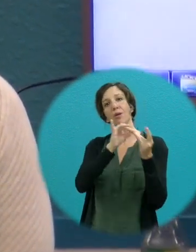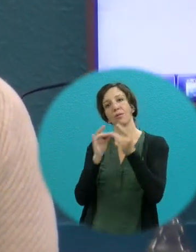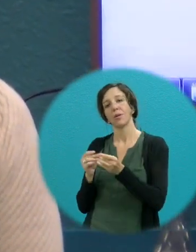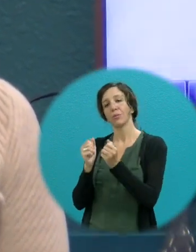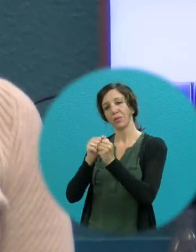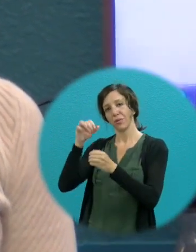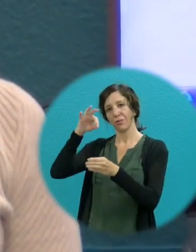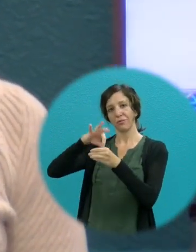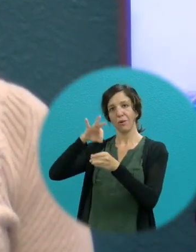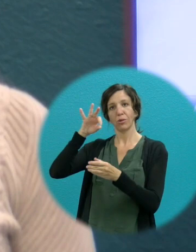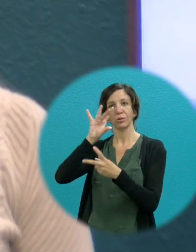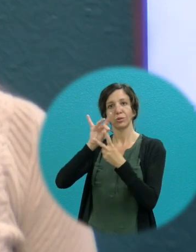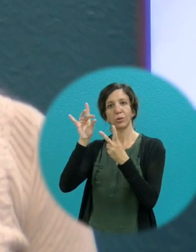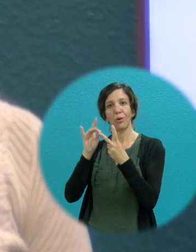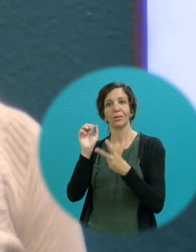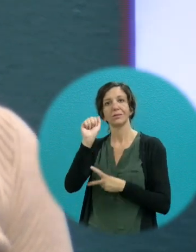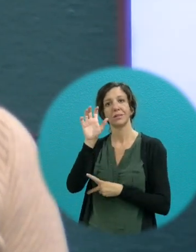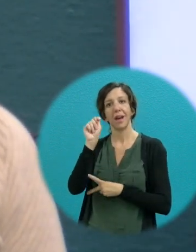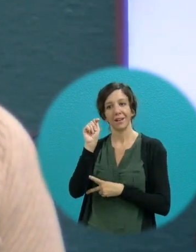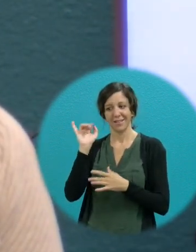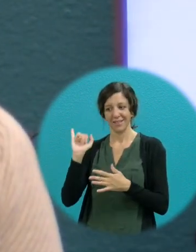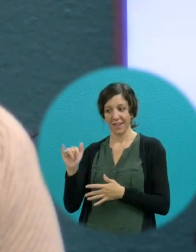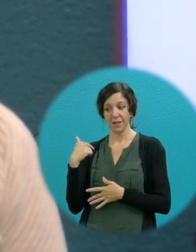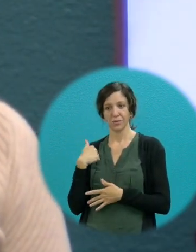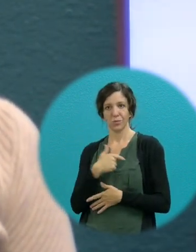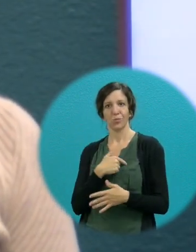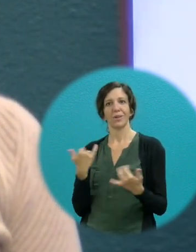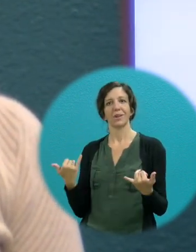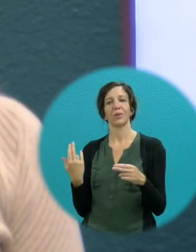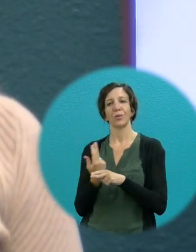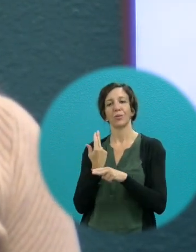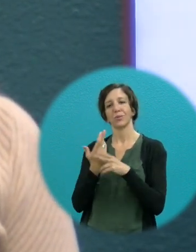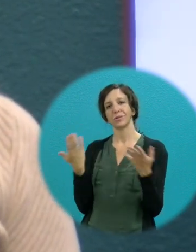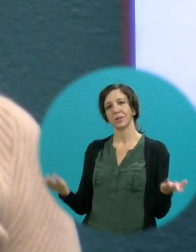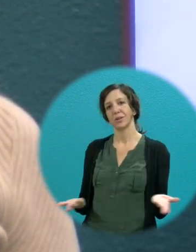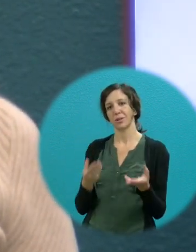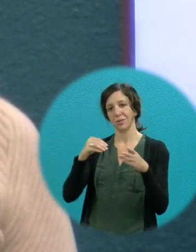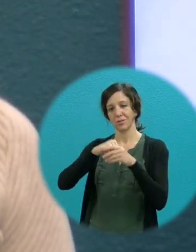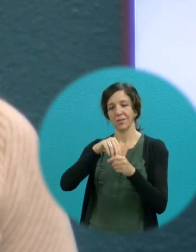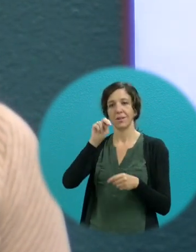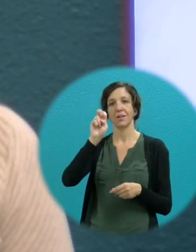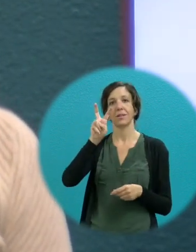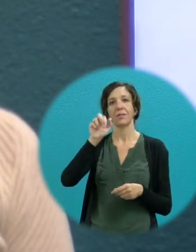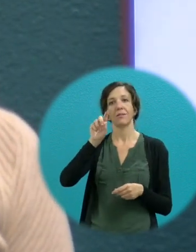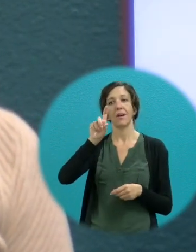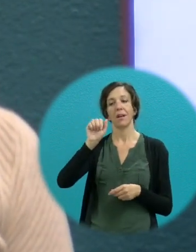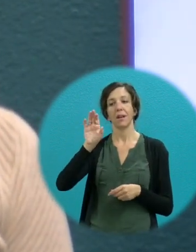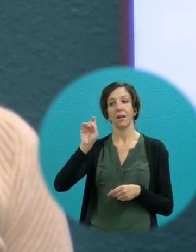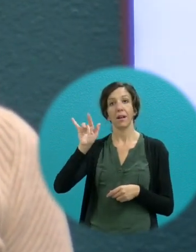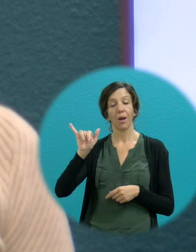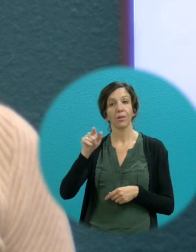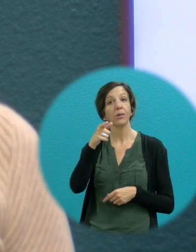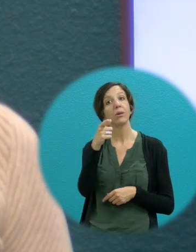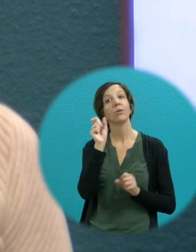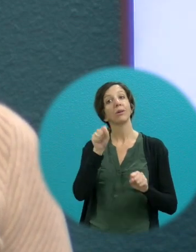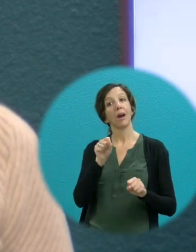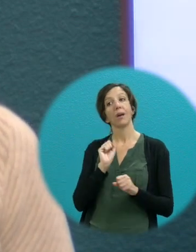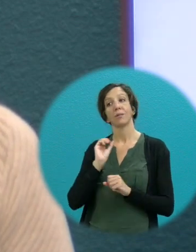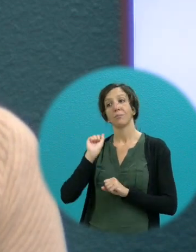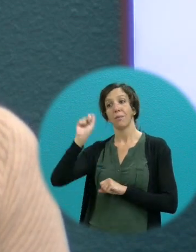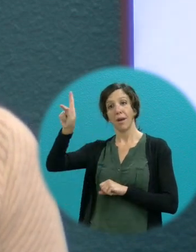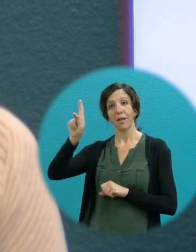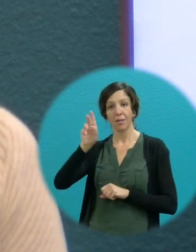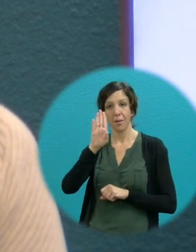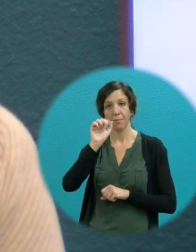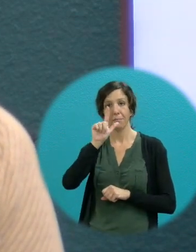Act, the new voting method that we are using in Nevada County. There will be 3 ways to return a ballot. You can use